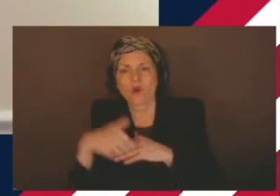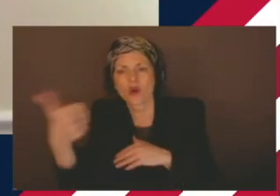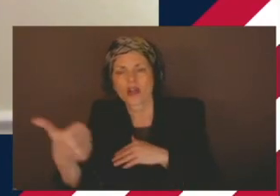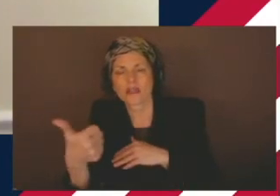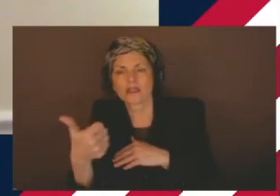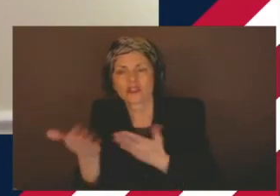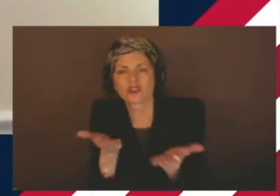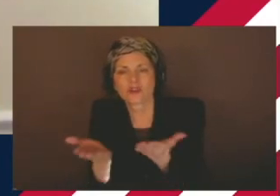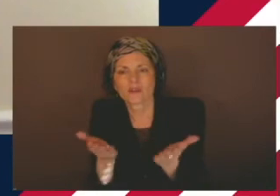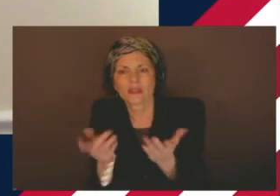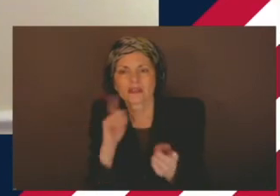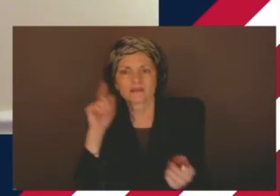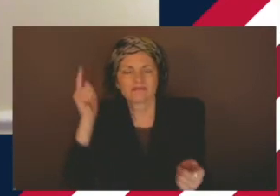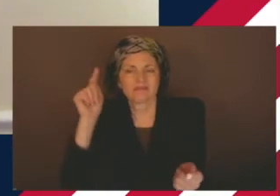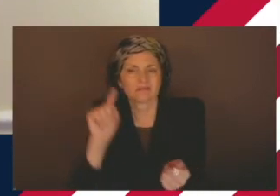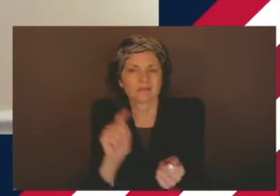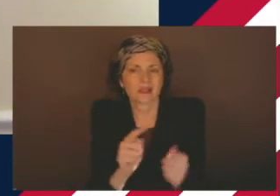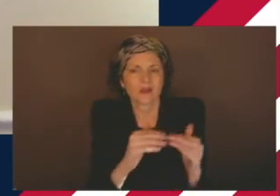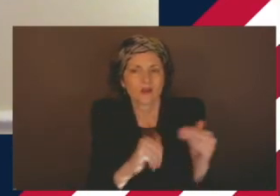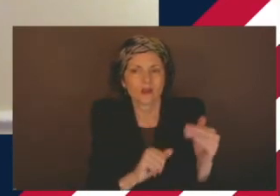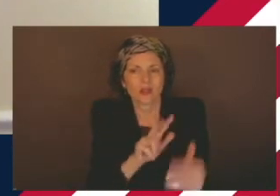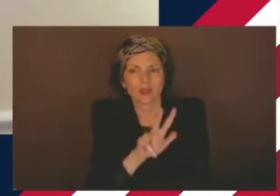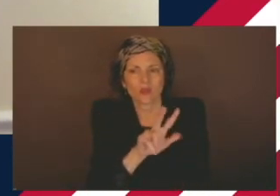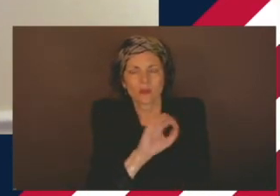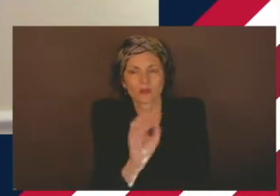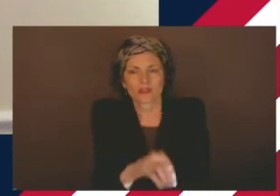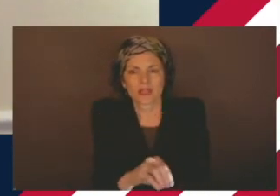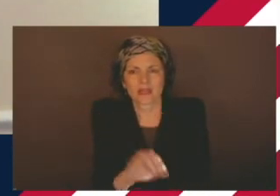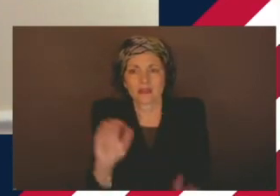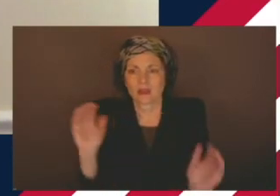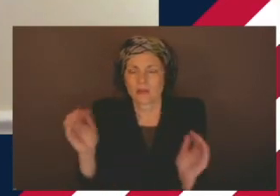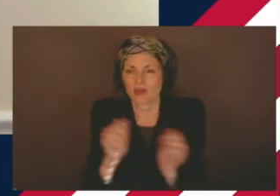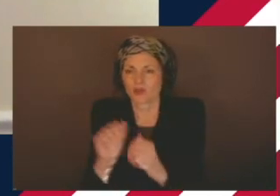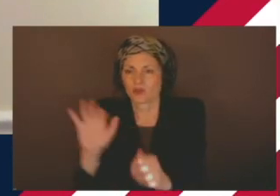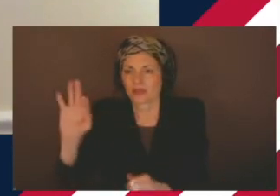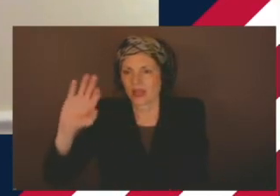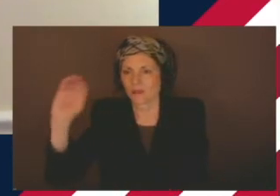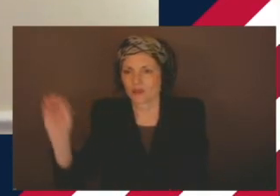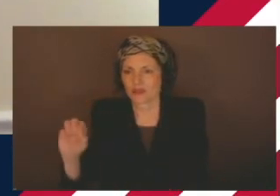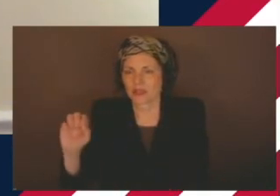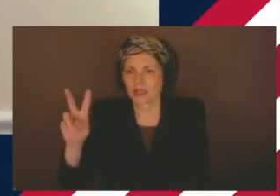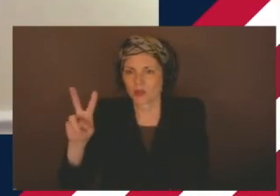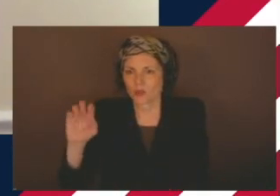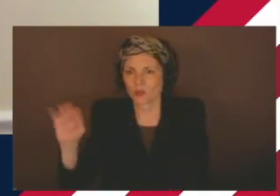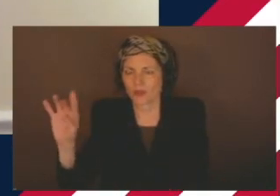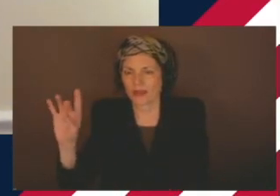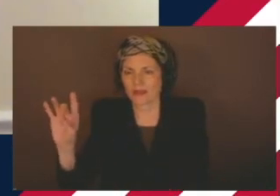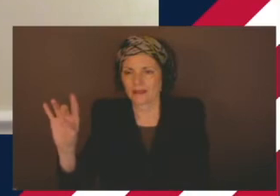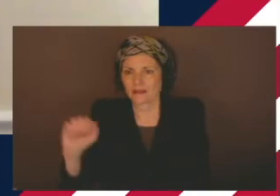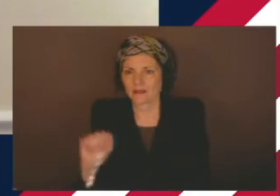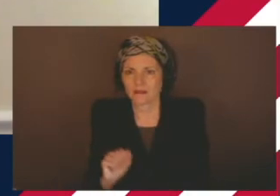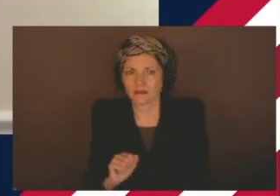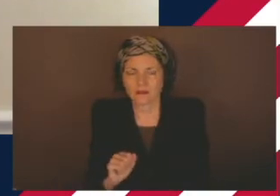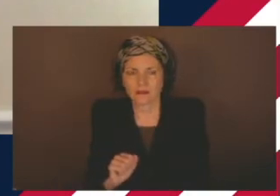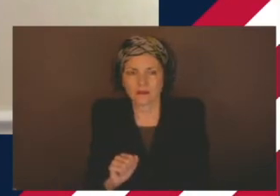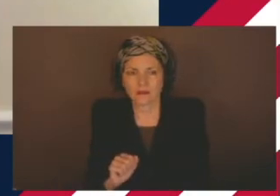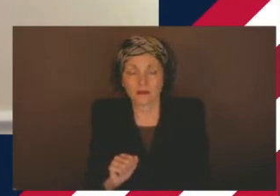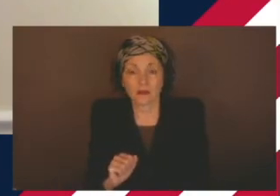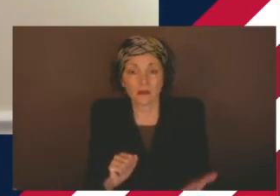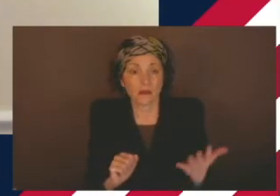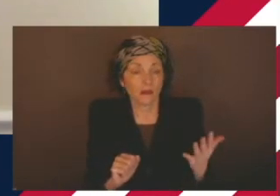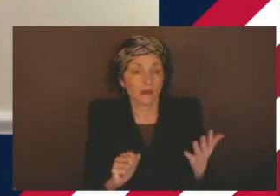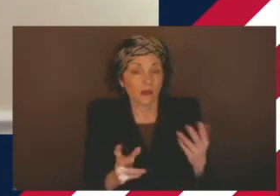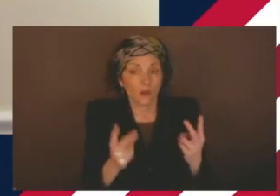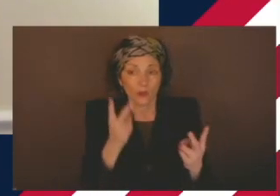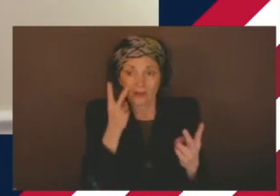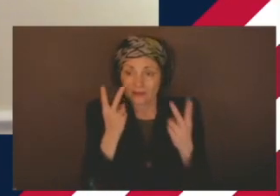to 9% in 2008. To restore American leadership on the world stage, we need a State